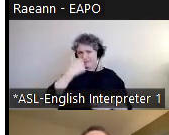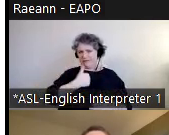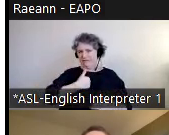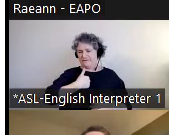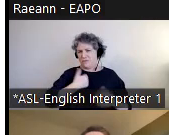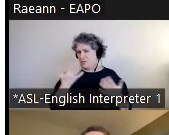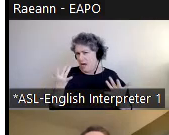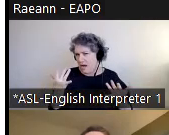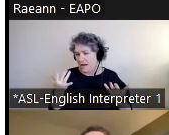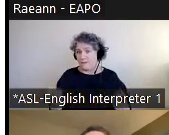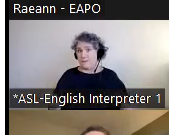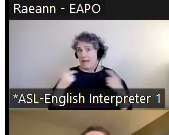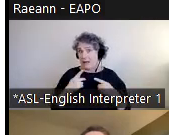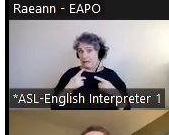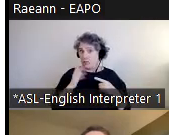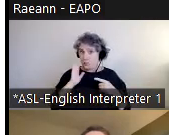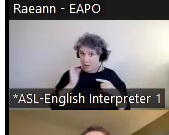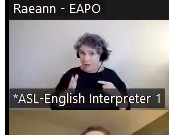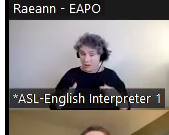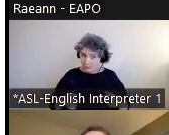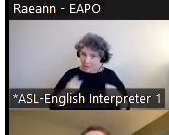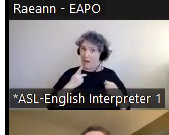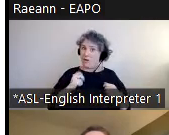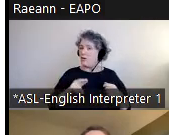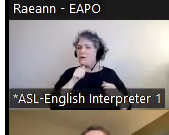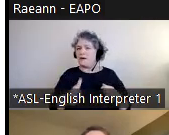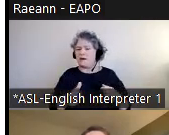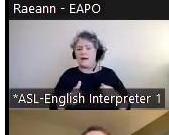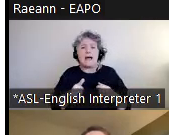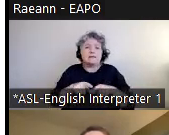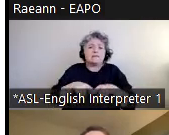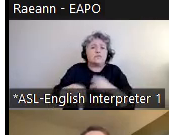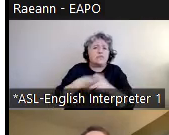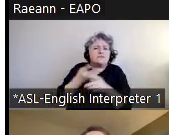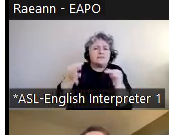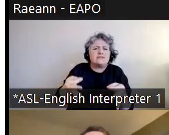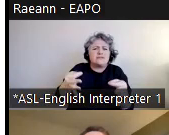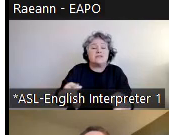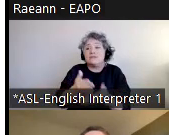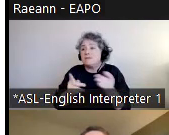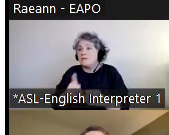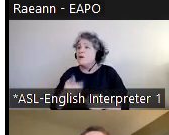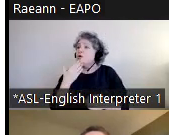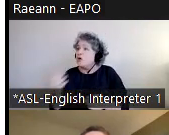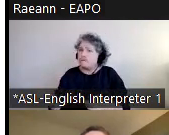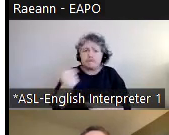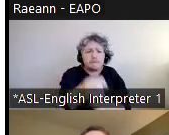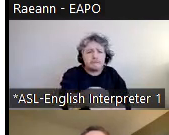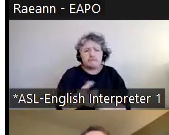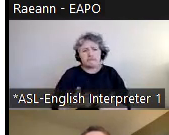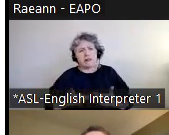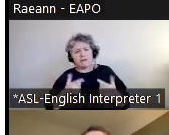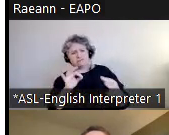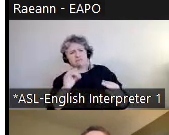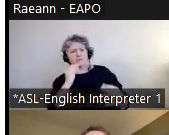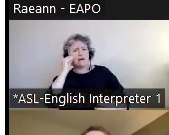back, and what kind of decisions need to be made. Some people just need to be given a good place to live and make sure they're being kept safe. Other